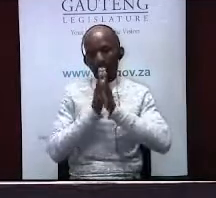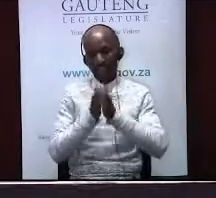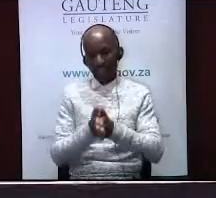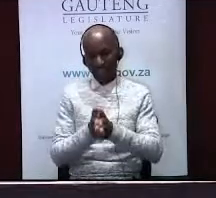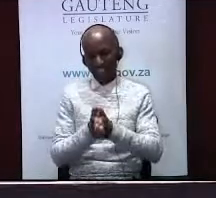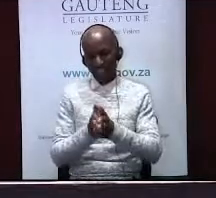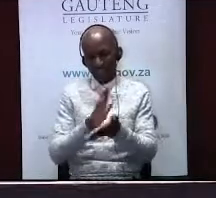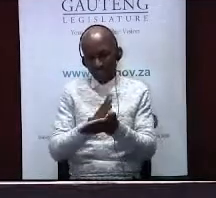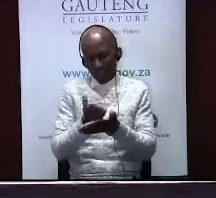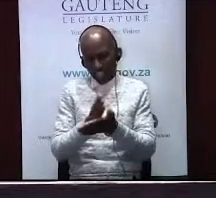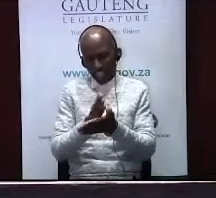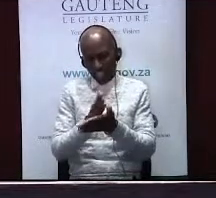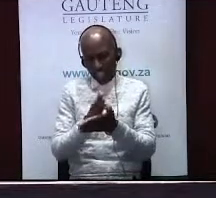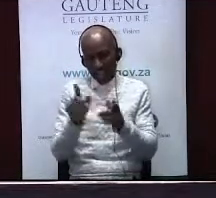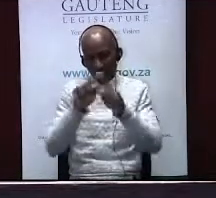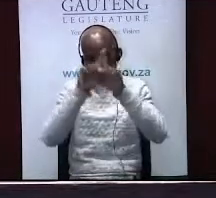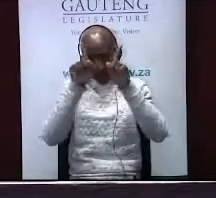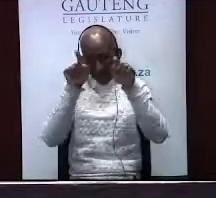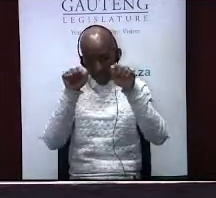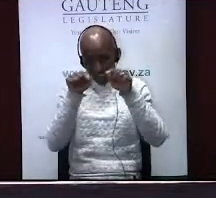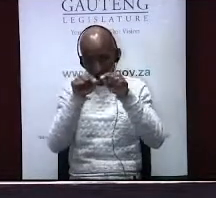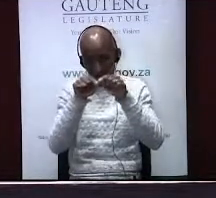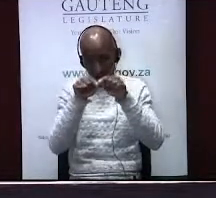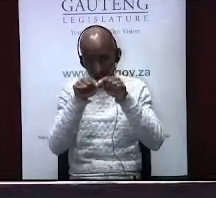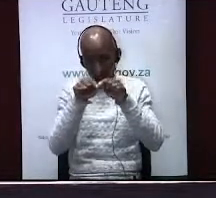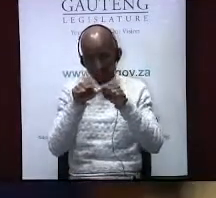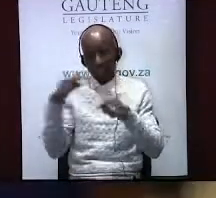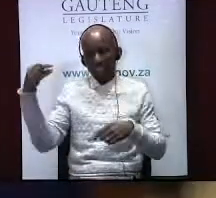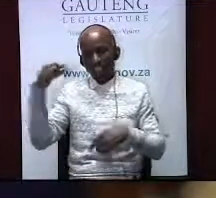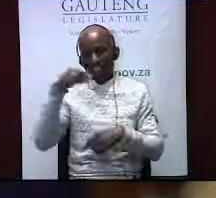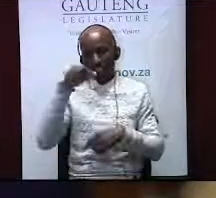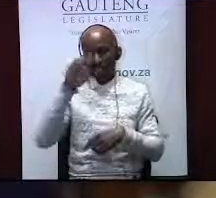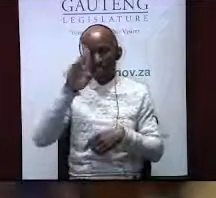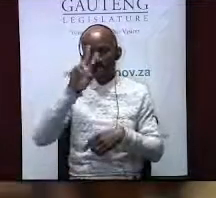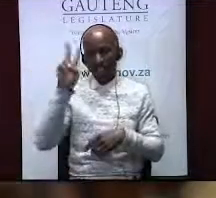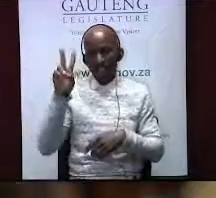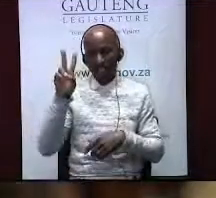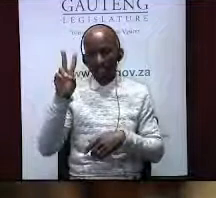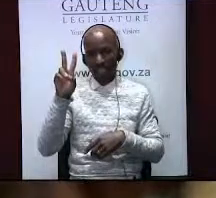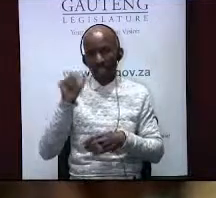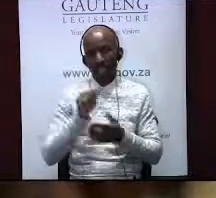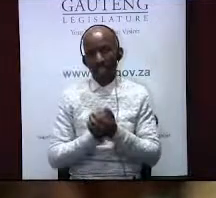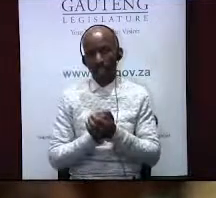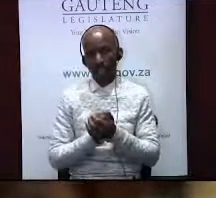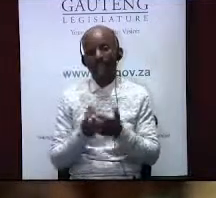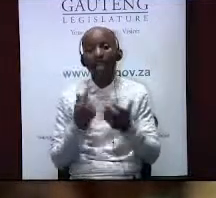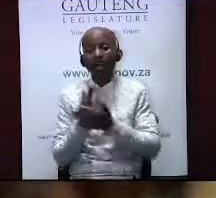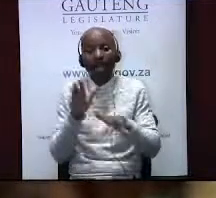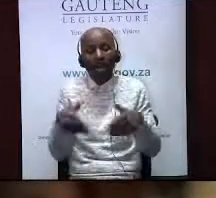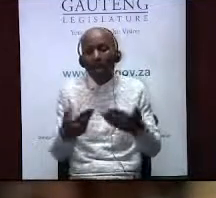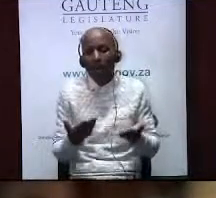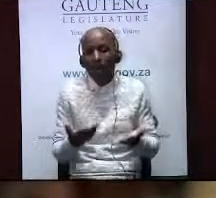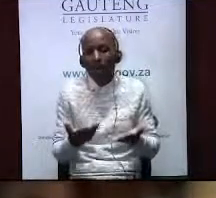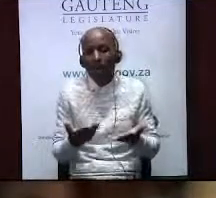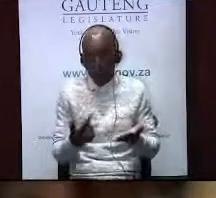tlhagisa fela picture ya gender based violence gore e yang